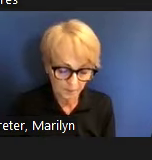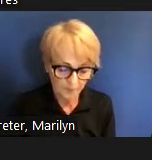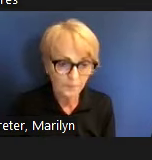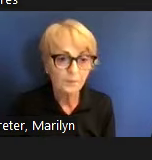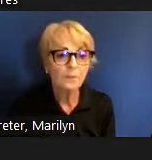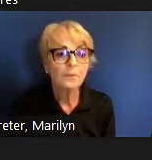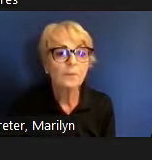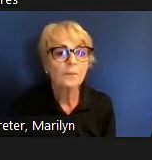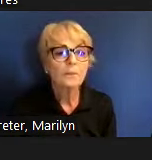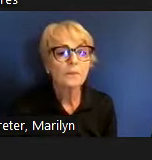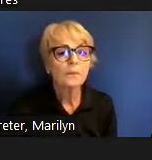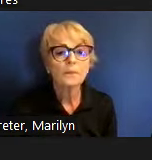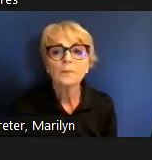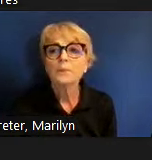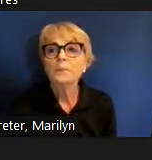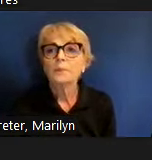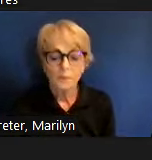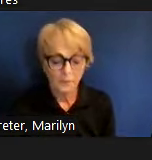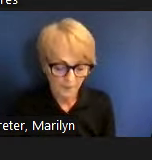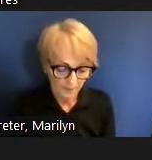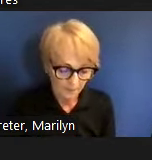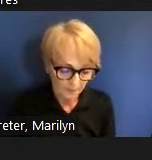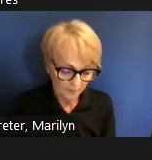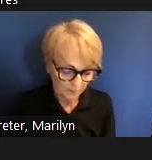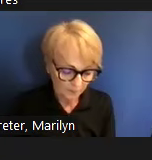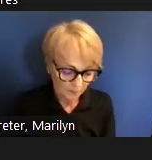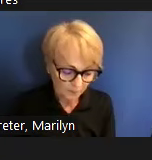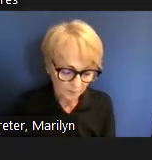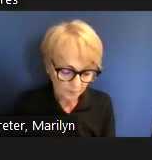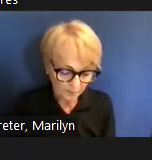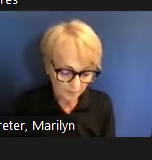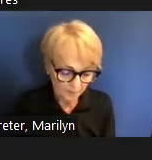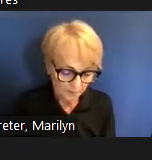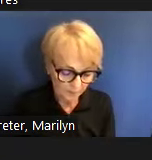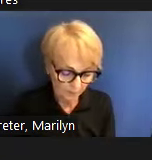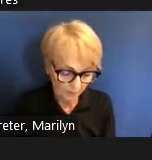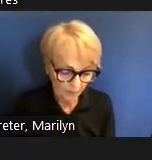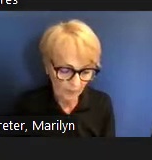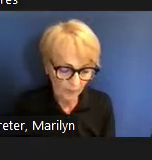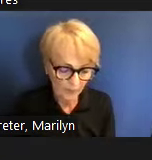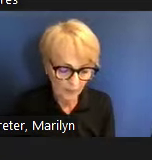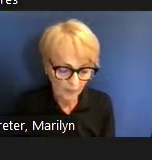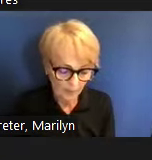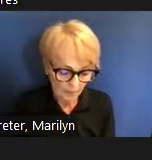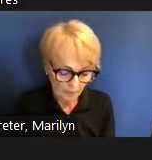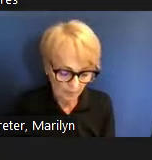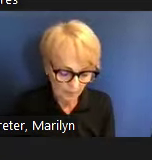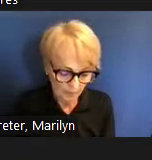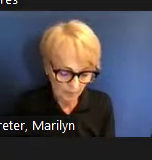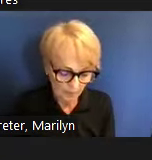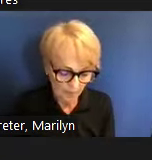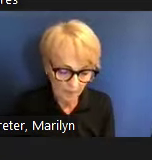a neurologist, and so every different institute will talk about their own special organ. We're interested in the brain,